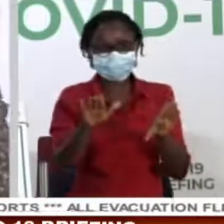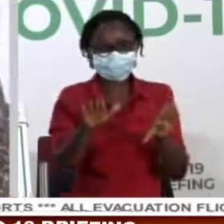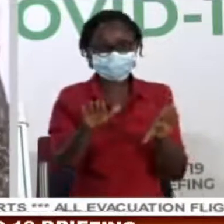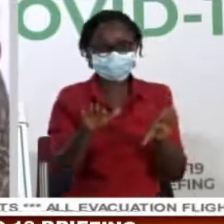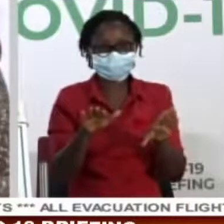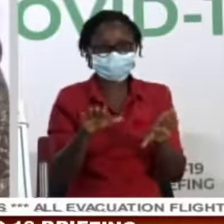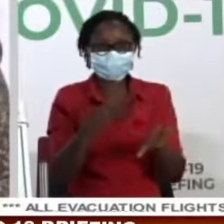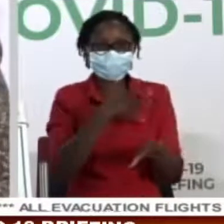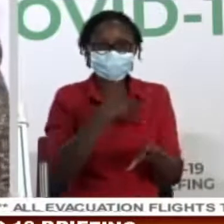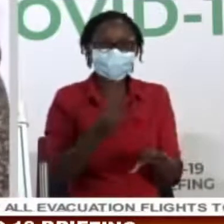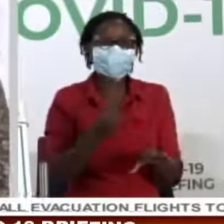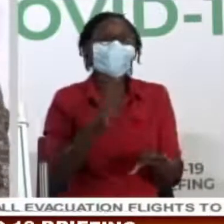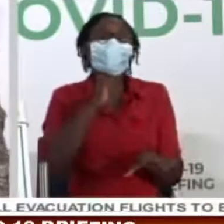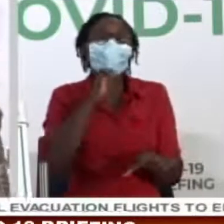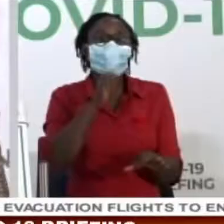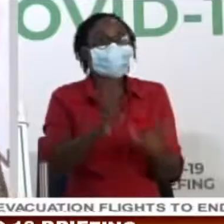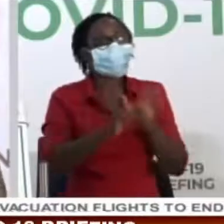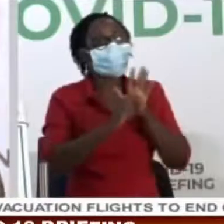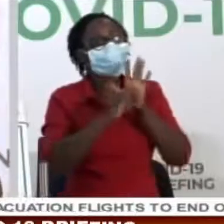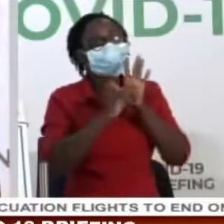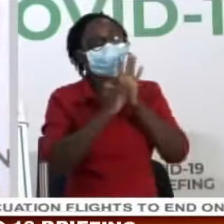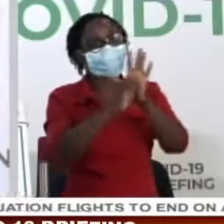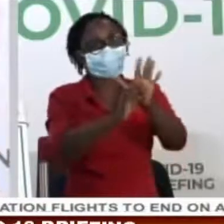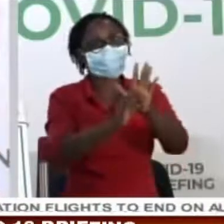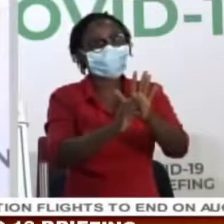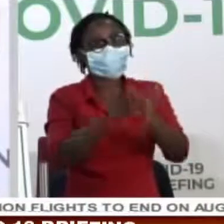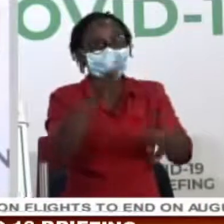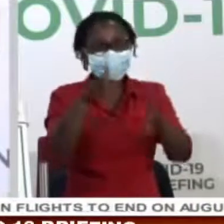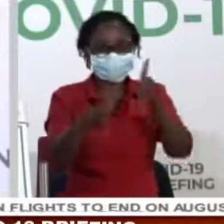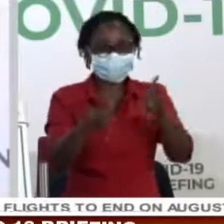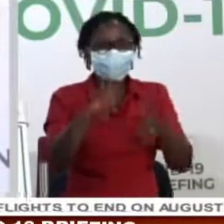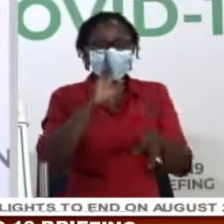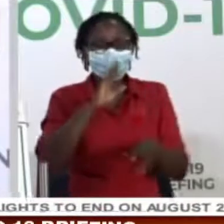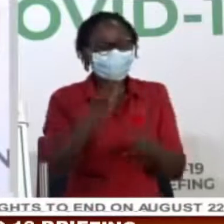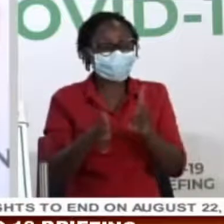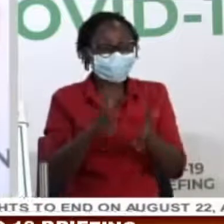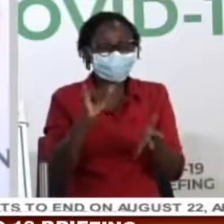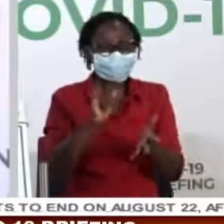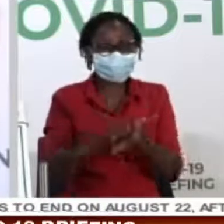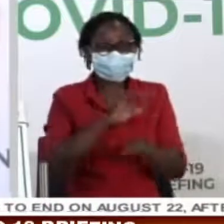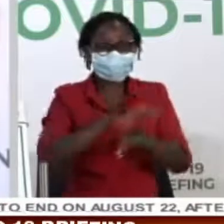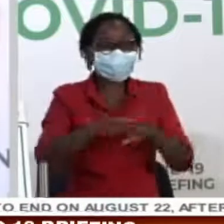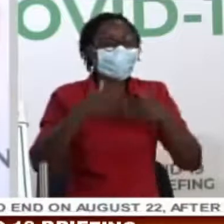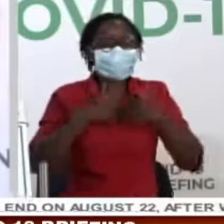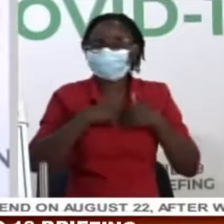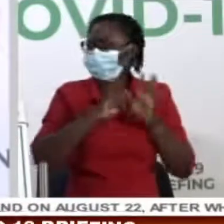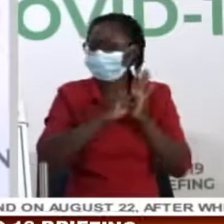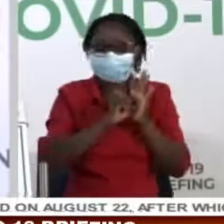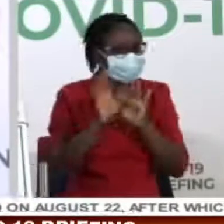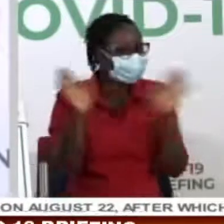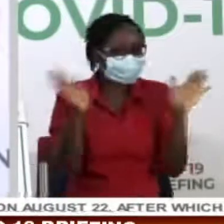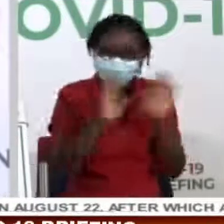And then the asymptomatic cases are those that do not develop symptoms at all,